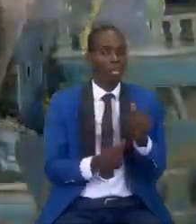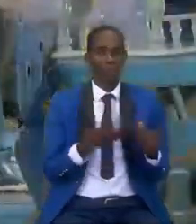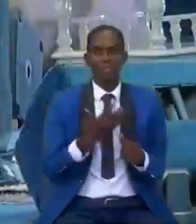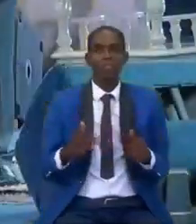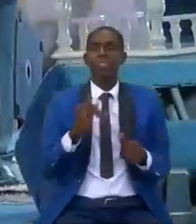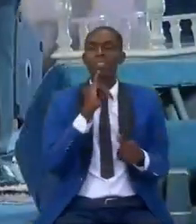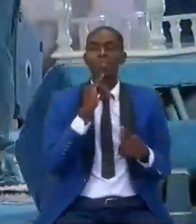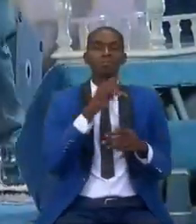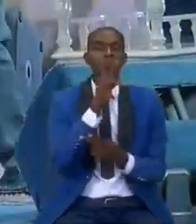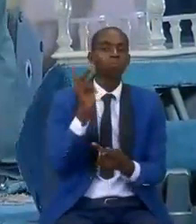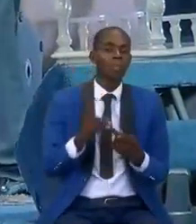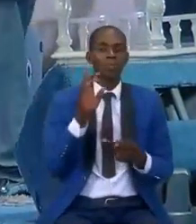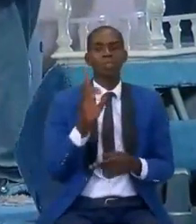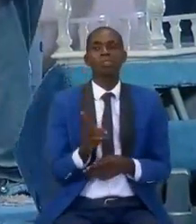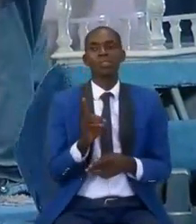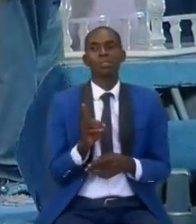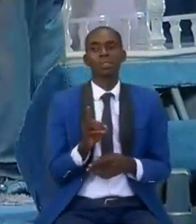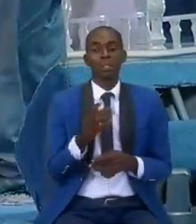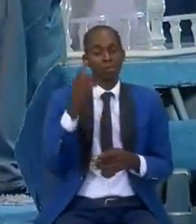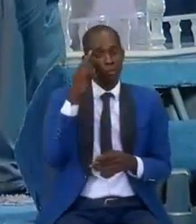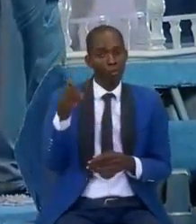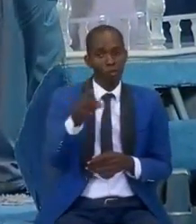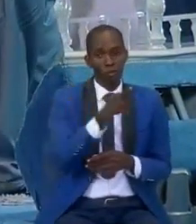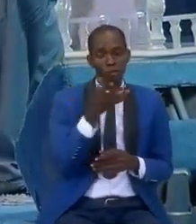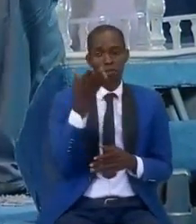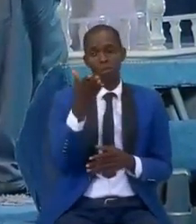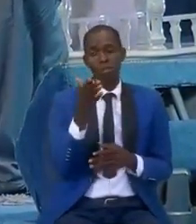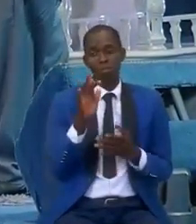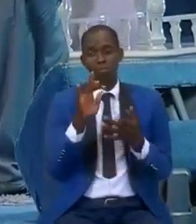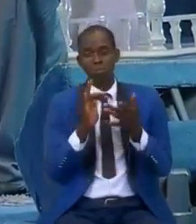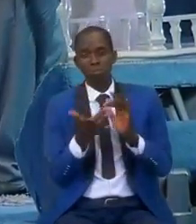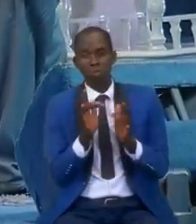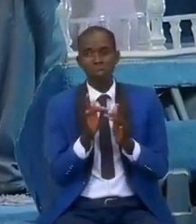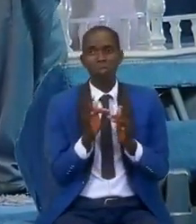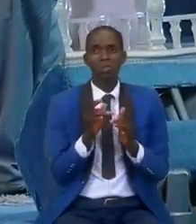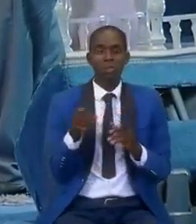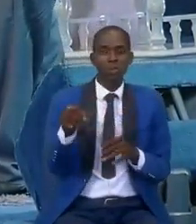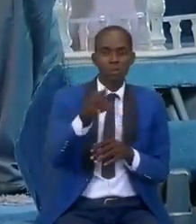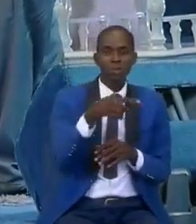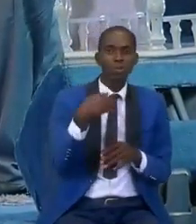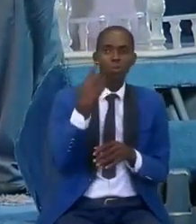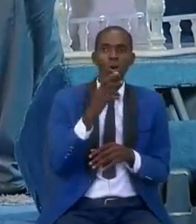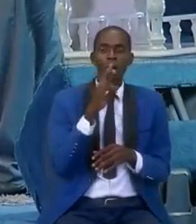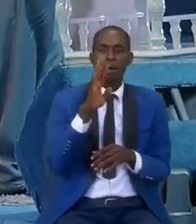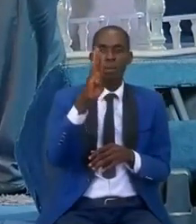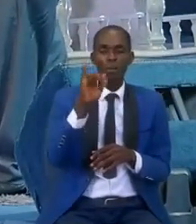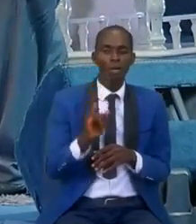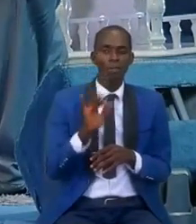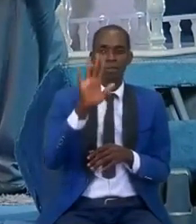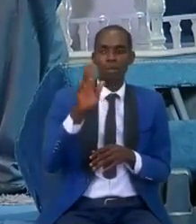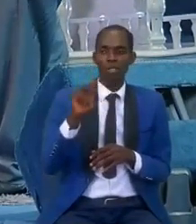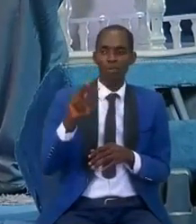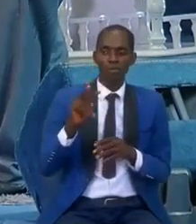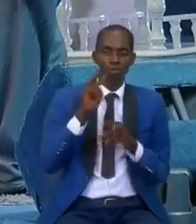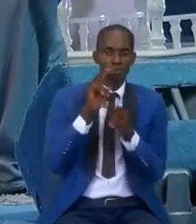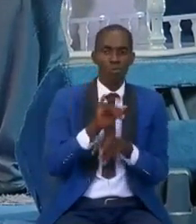the radio, and those who are by the television, you understand? It's working here, it's working there, it's working